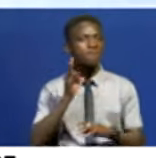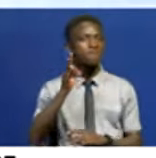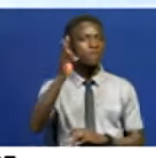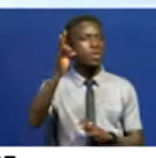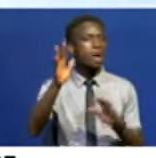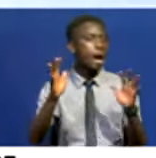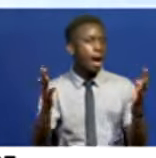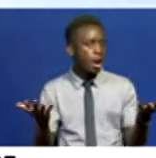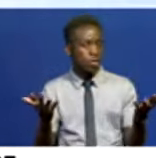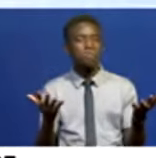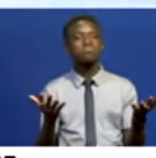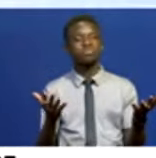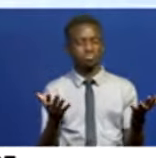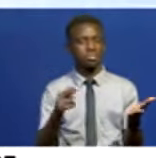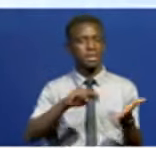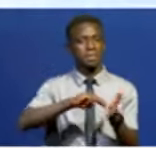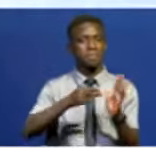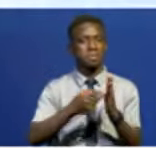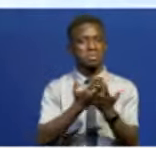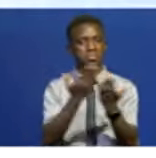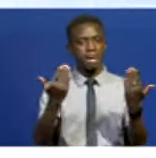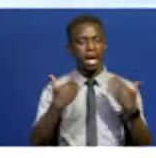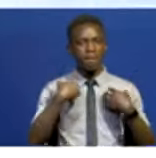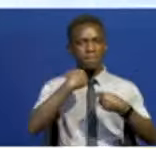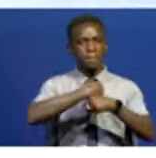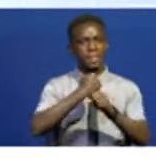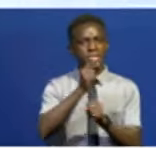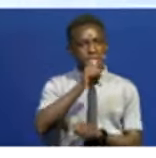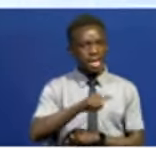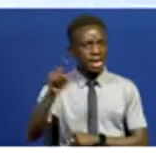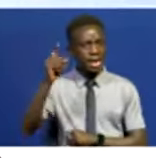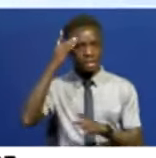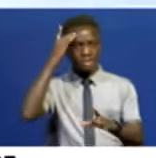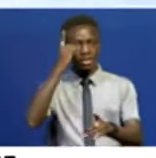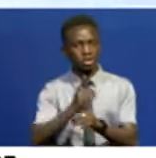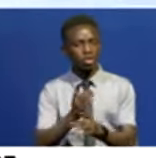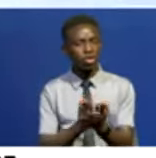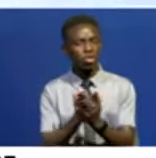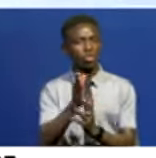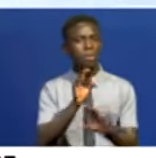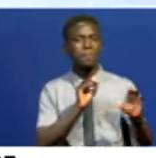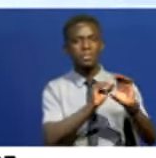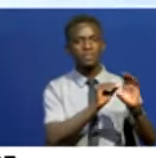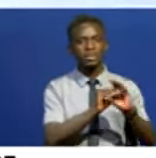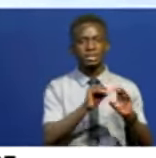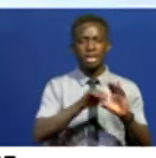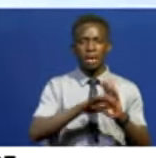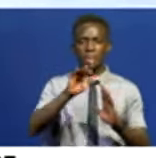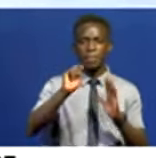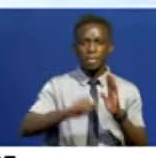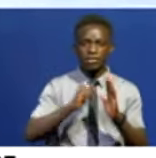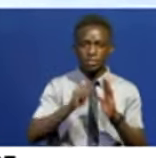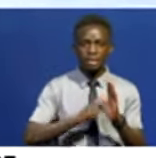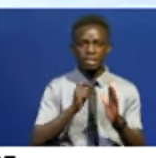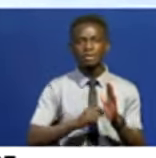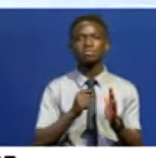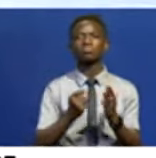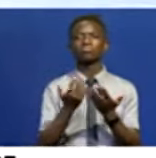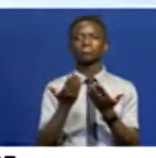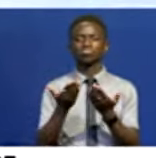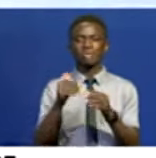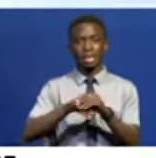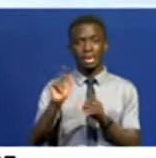therefore you made the right decision by investing in your manufacturing facility in Kenya as